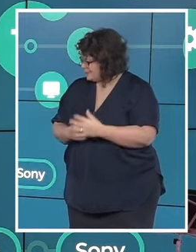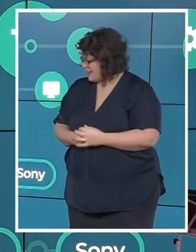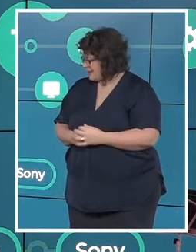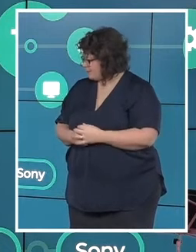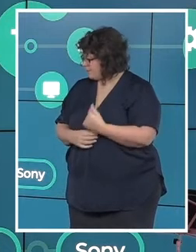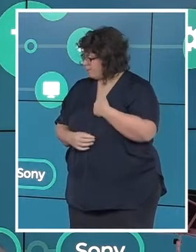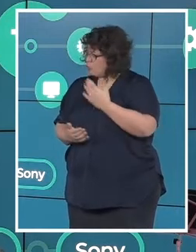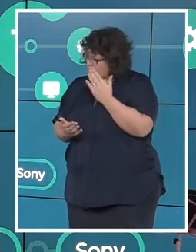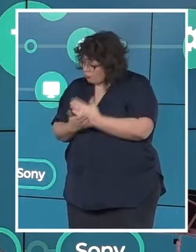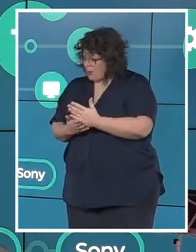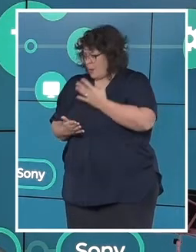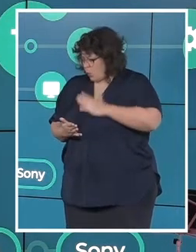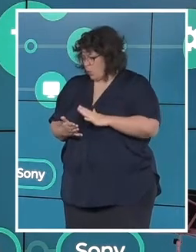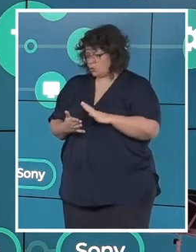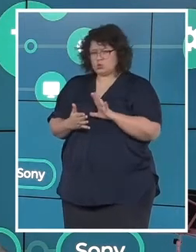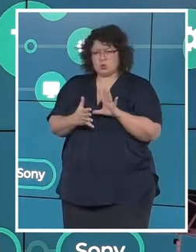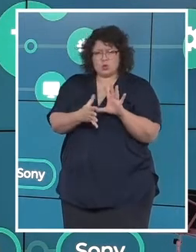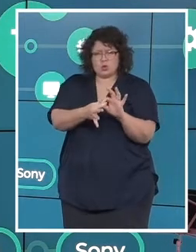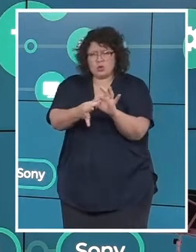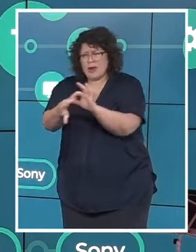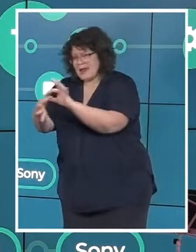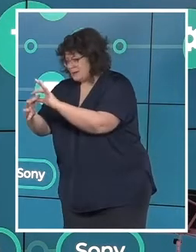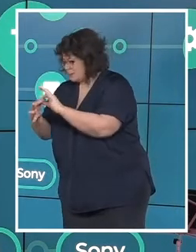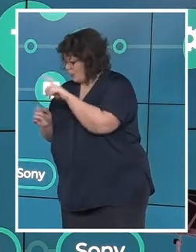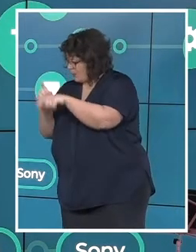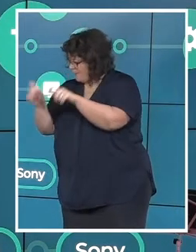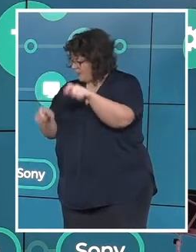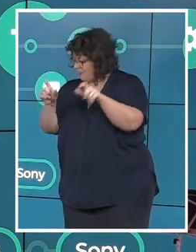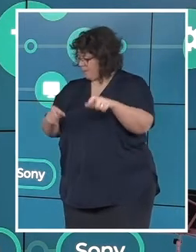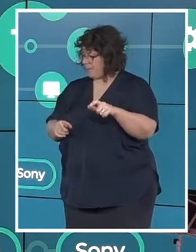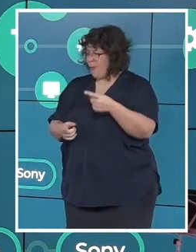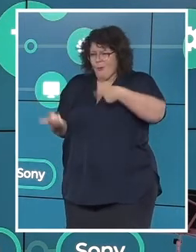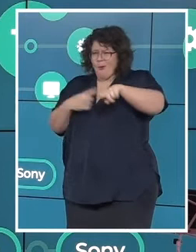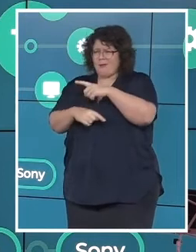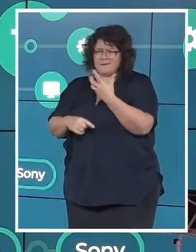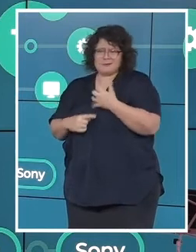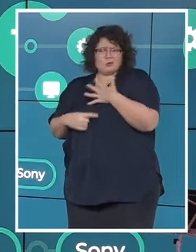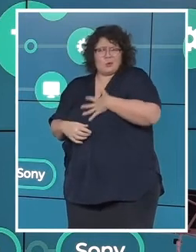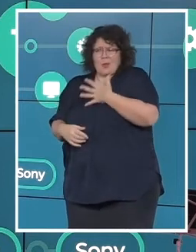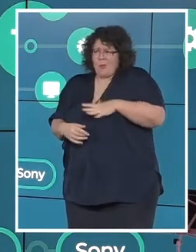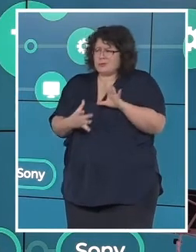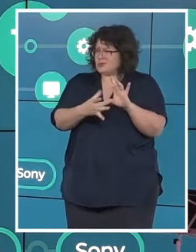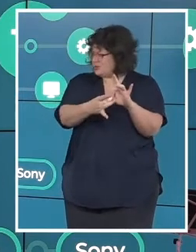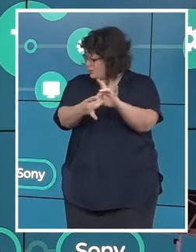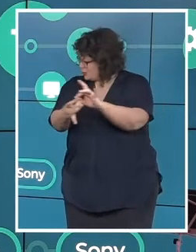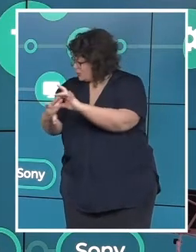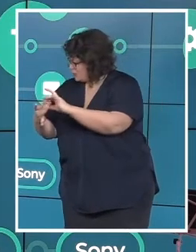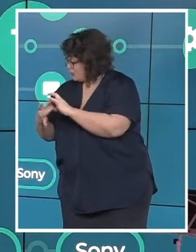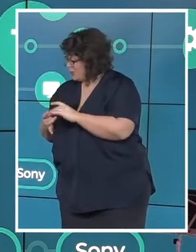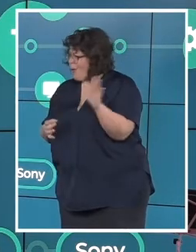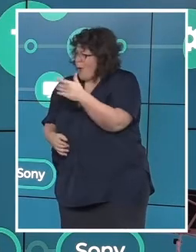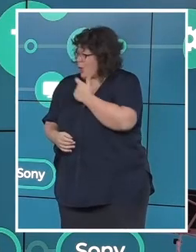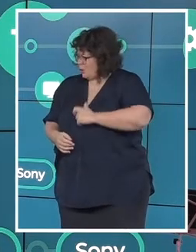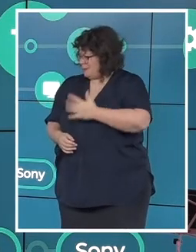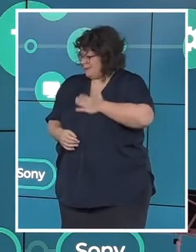are social. All humans need a way to stay connected. So I kept asking myself, what can I do? What can I